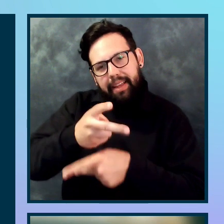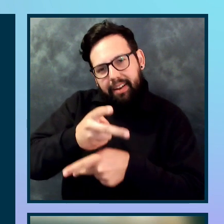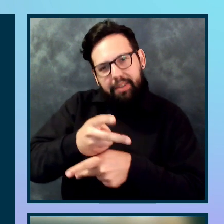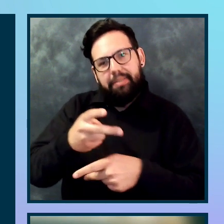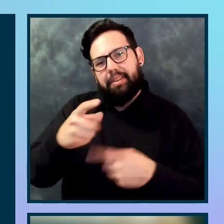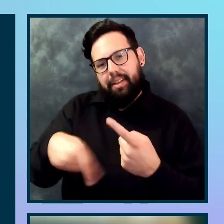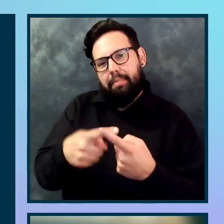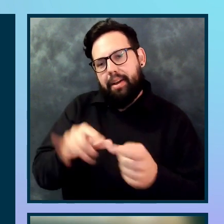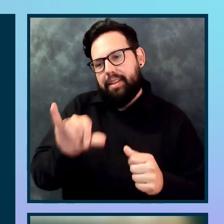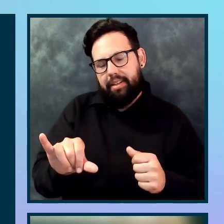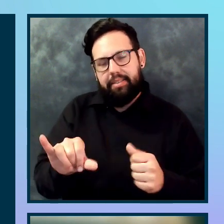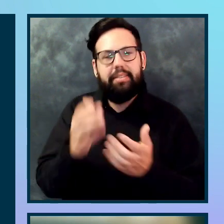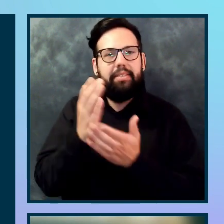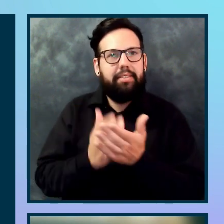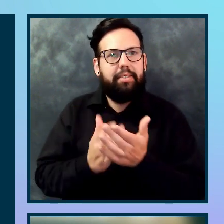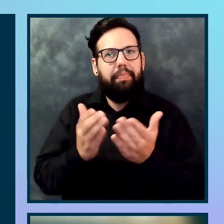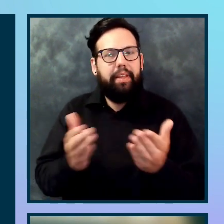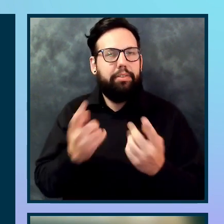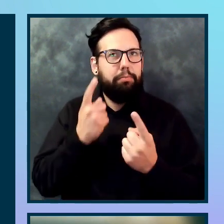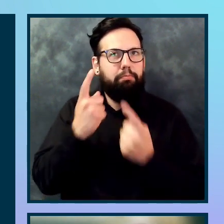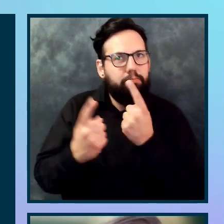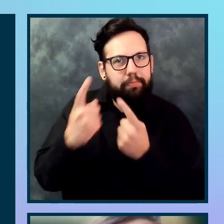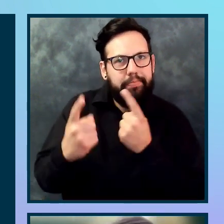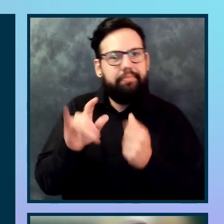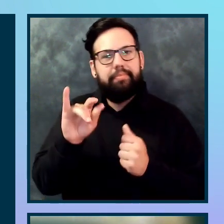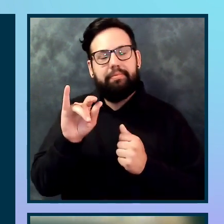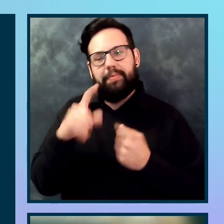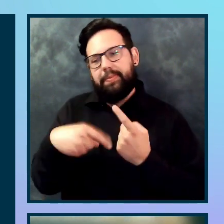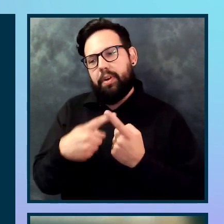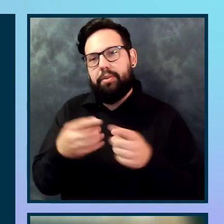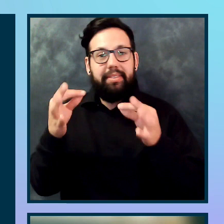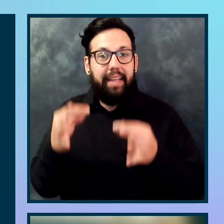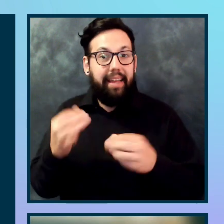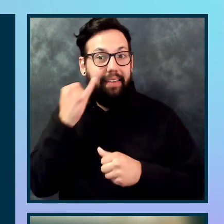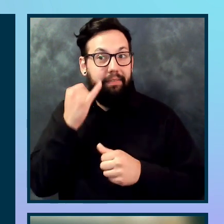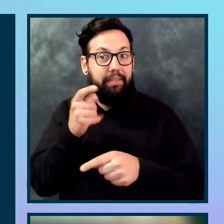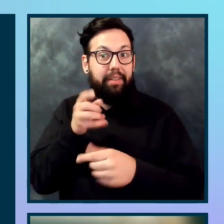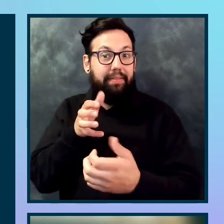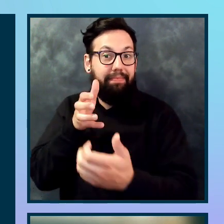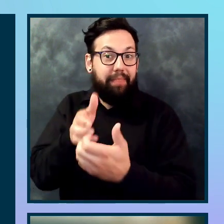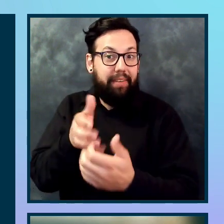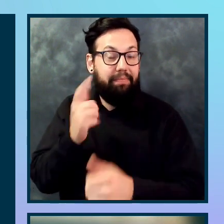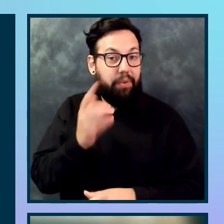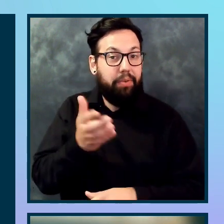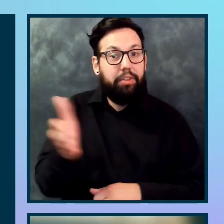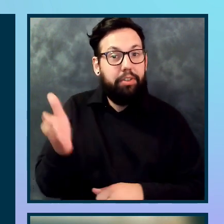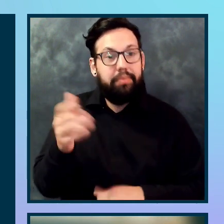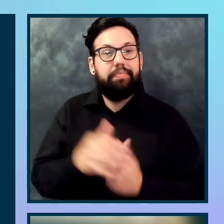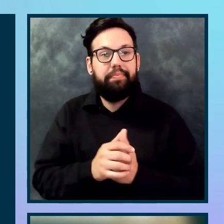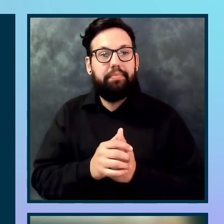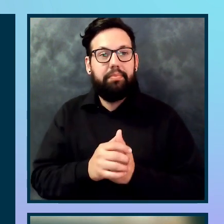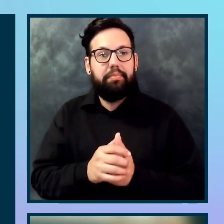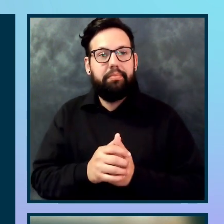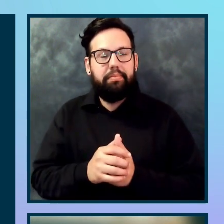to think about when you're deciding whether or not this is a right thing to use is which elements and in what order would a user